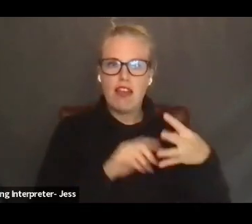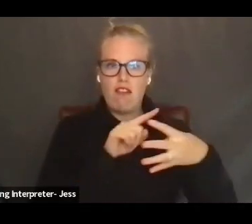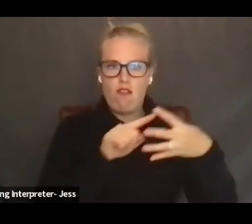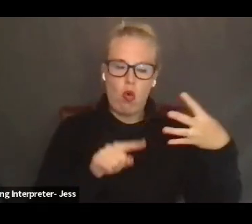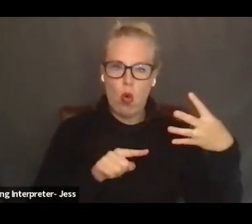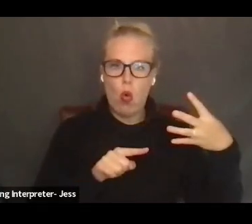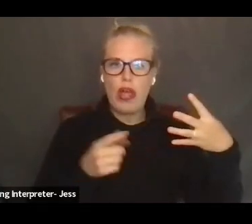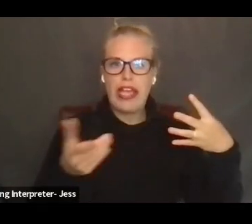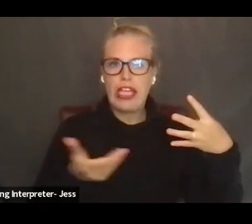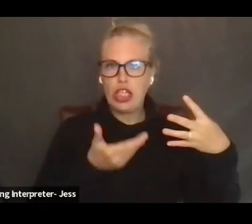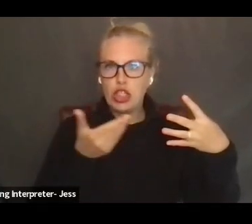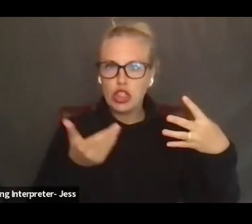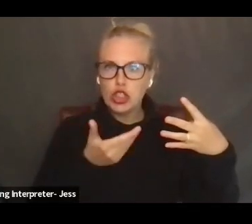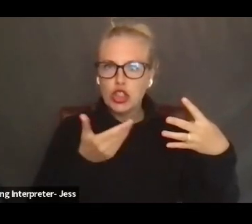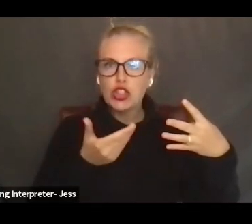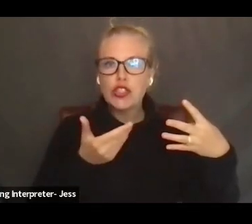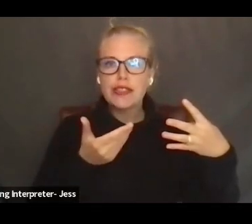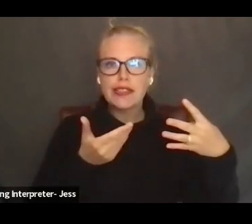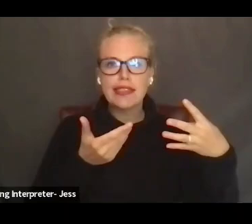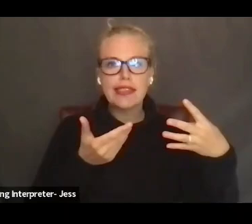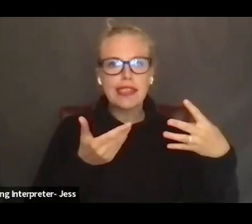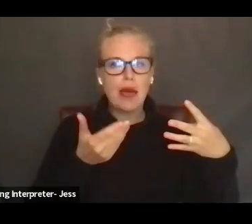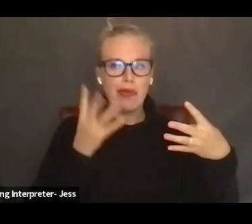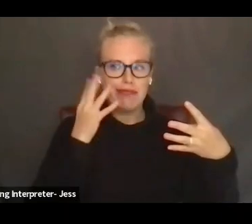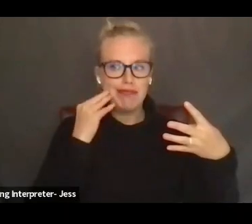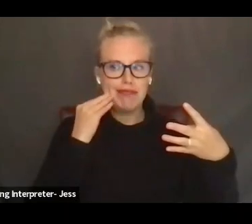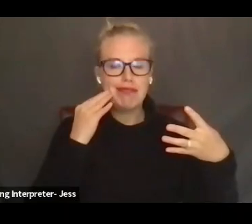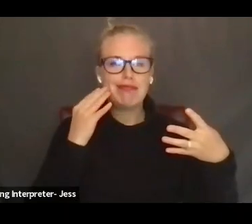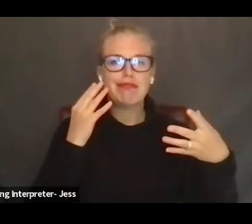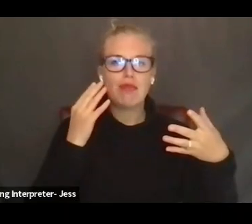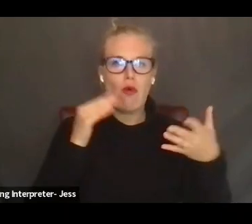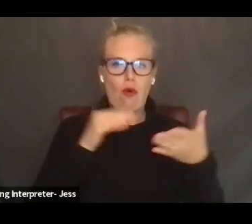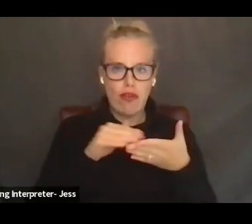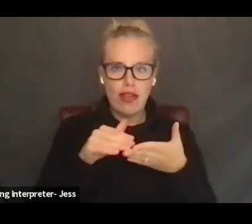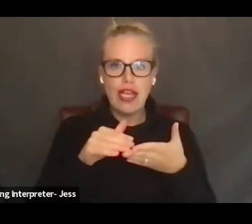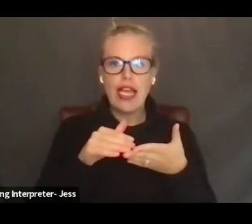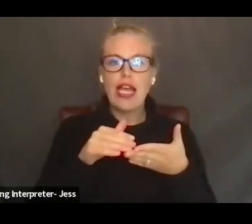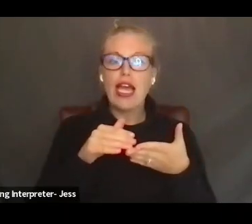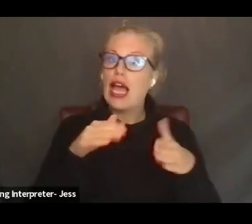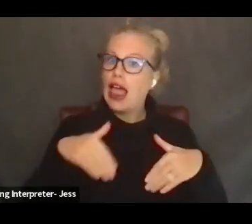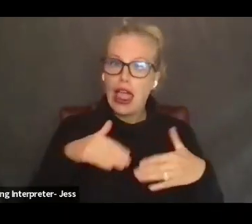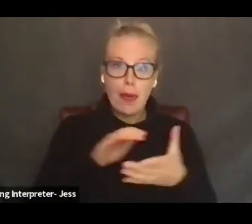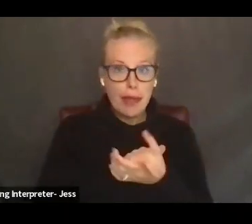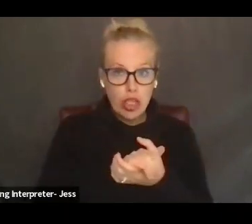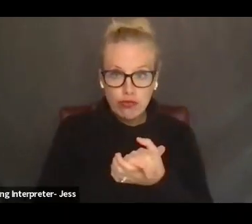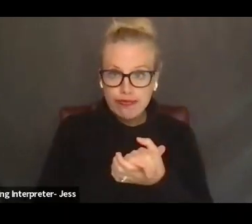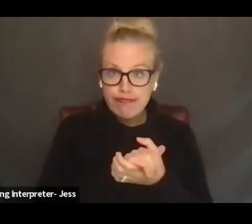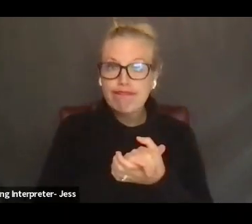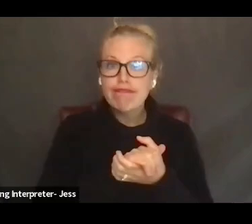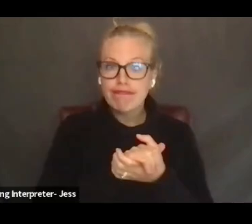them here that we run into often. The first one is if you're unmarried.